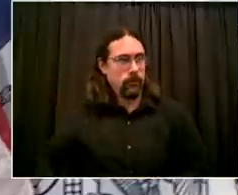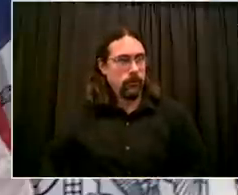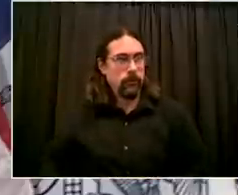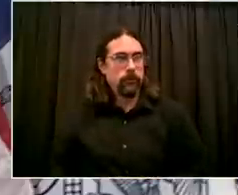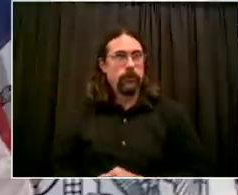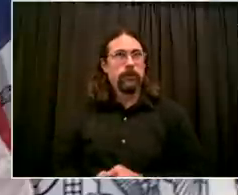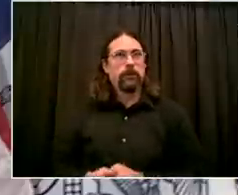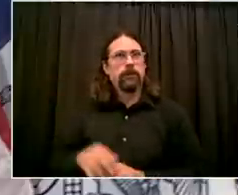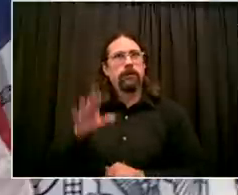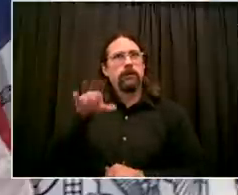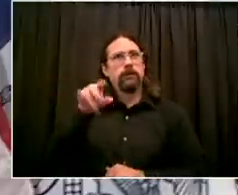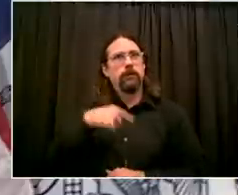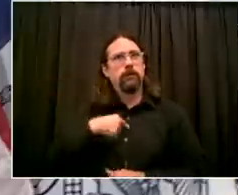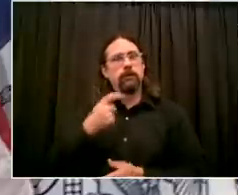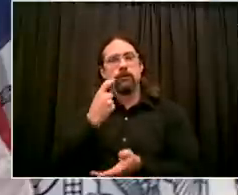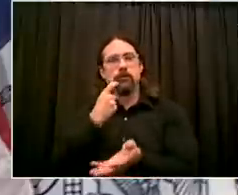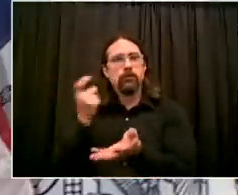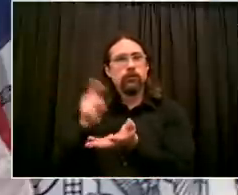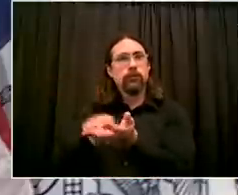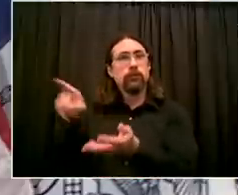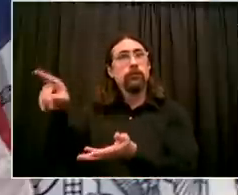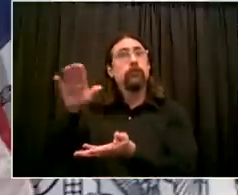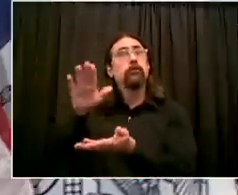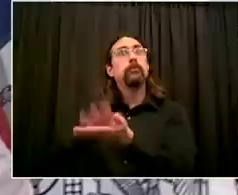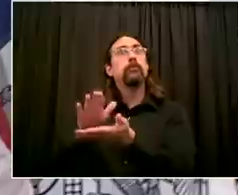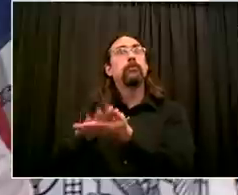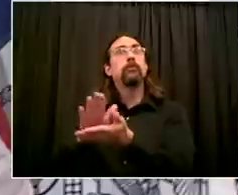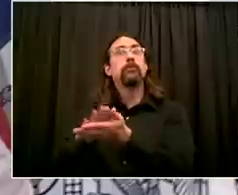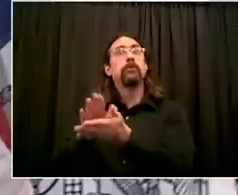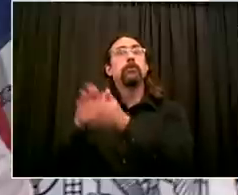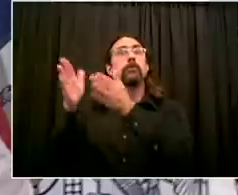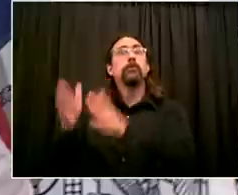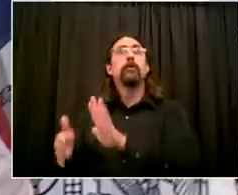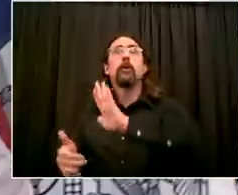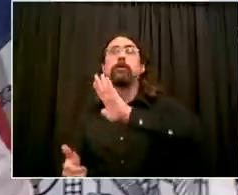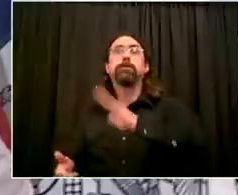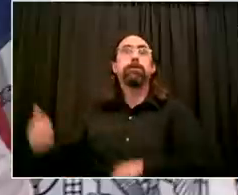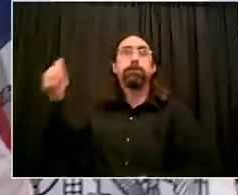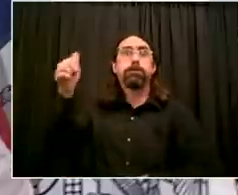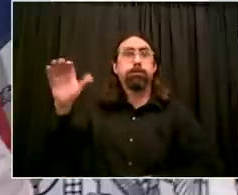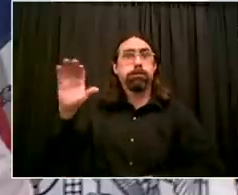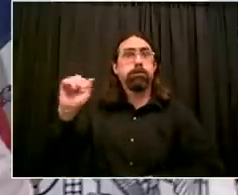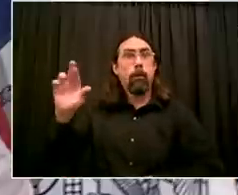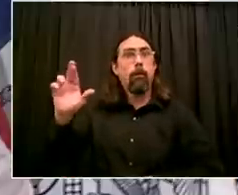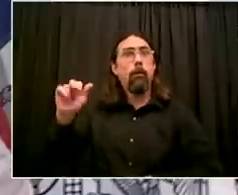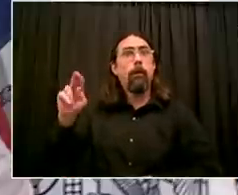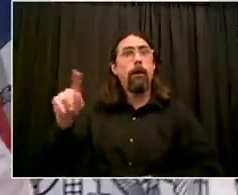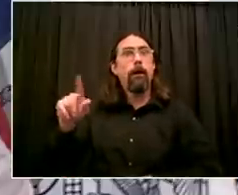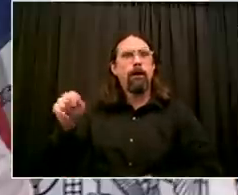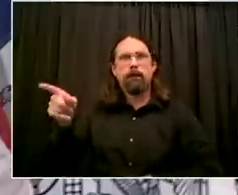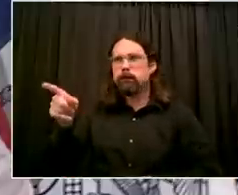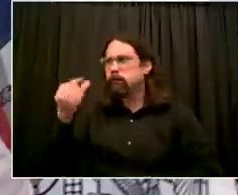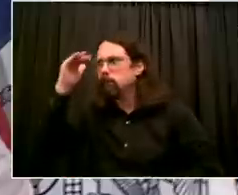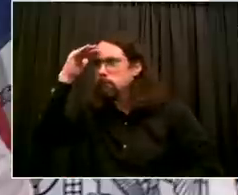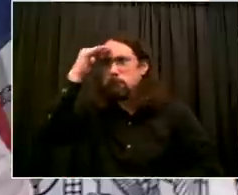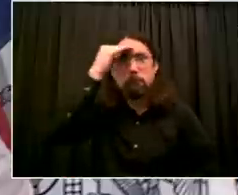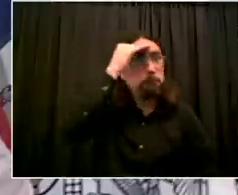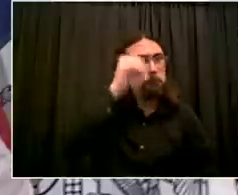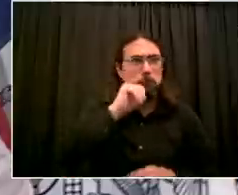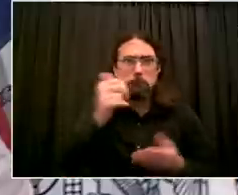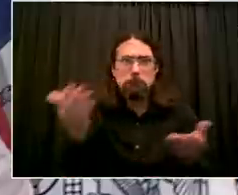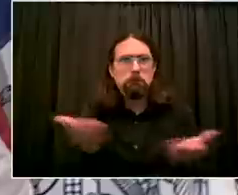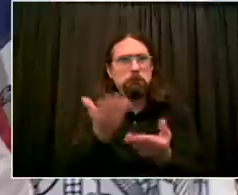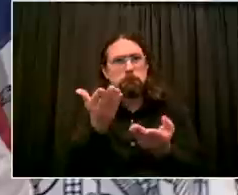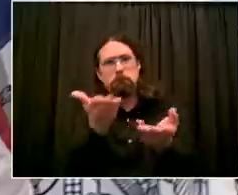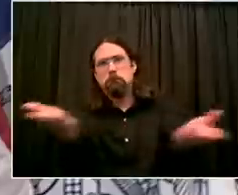should be able to get enrollment numbers. I know a lot of people have been asking, so I just wanted to ask you if you have any insight into when we can get that. Yeah, I know that work is being done